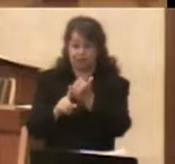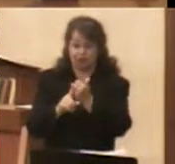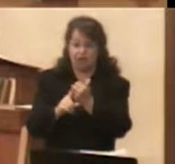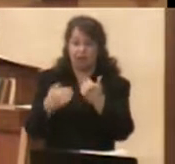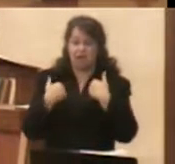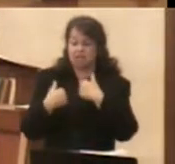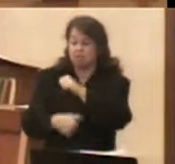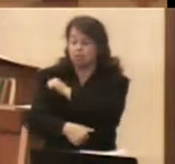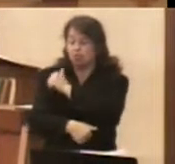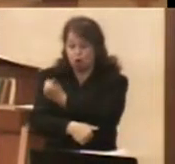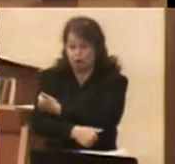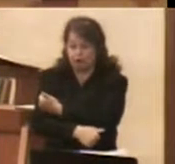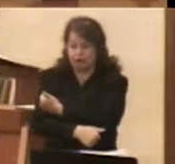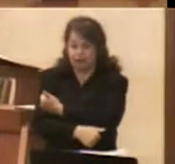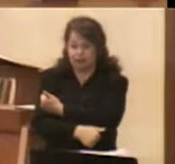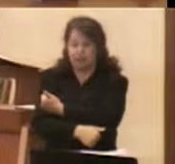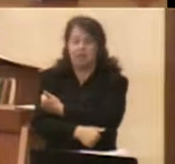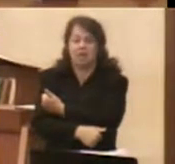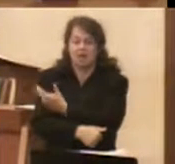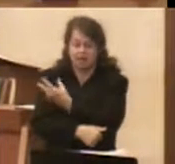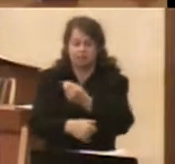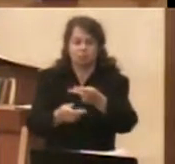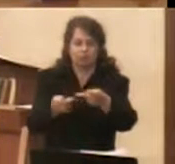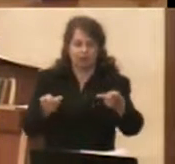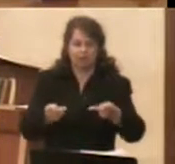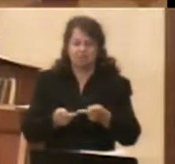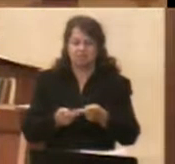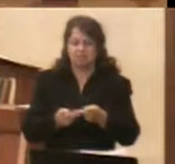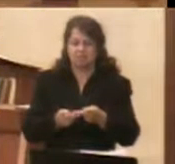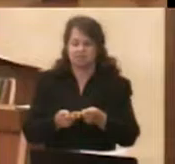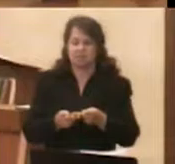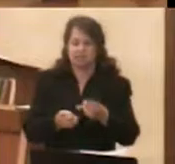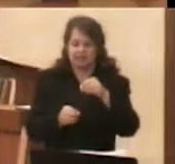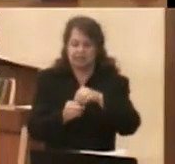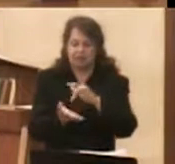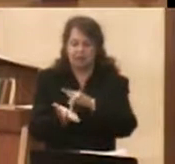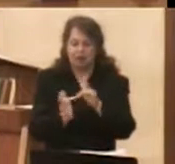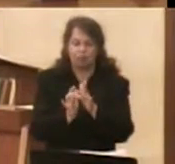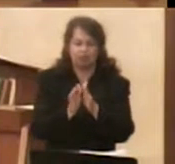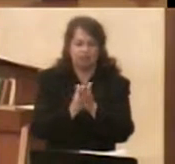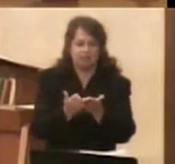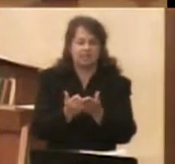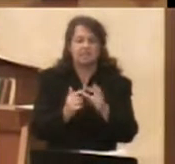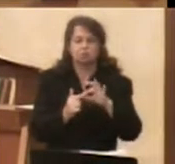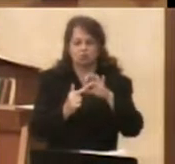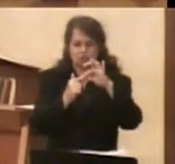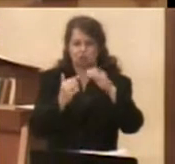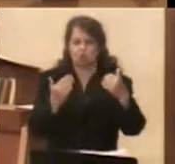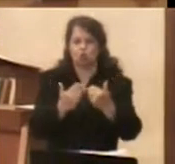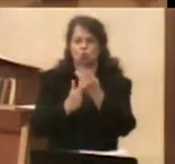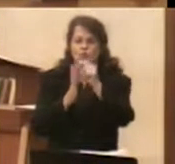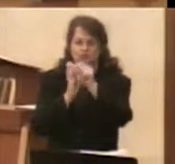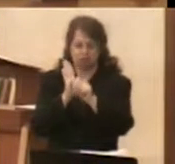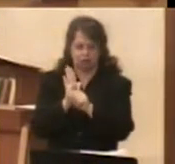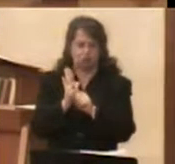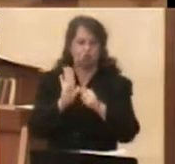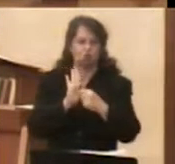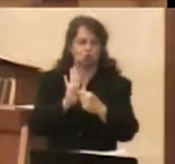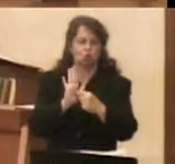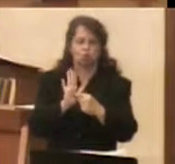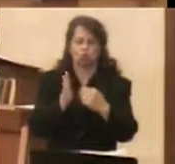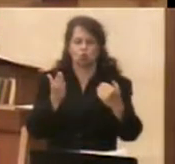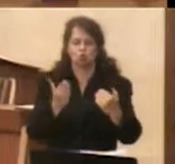has a place in the canon, in the whole Bible, and particularly in the New Testament. It serves as an important form